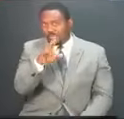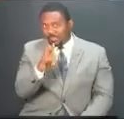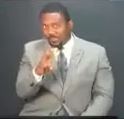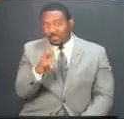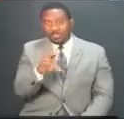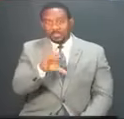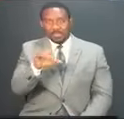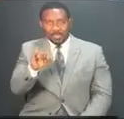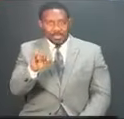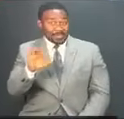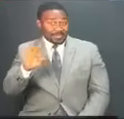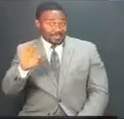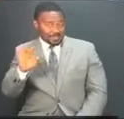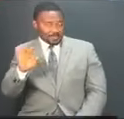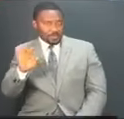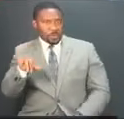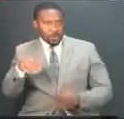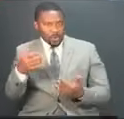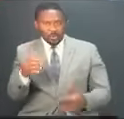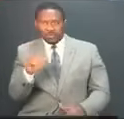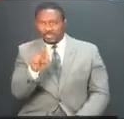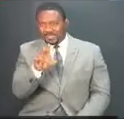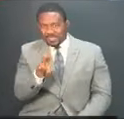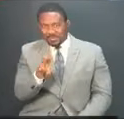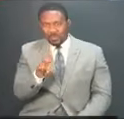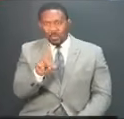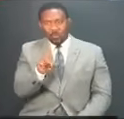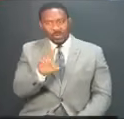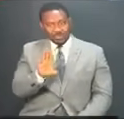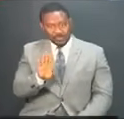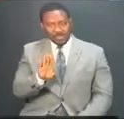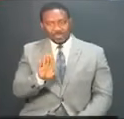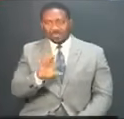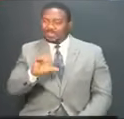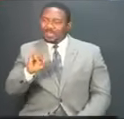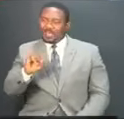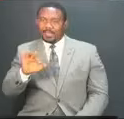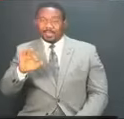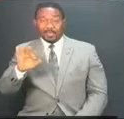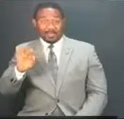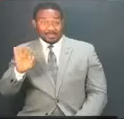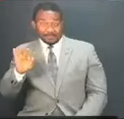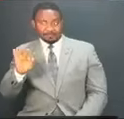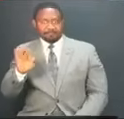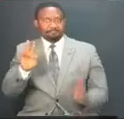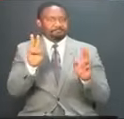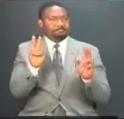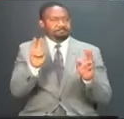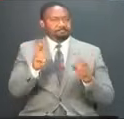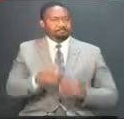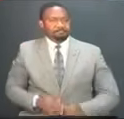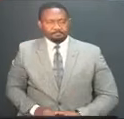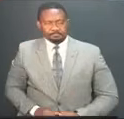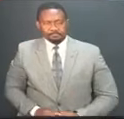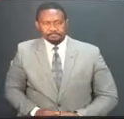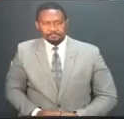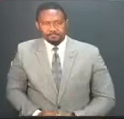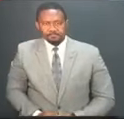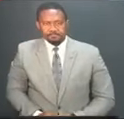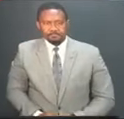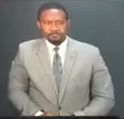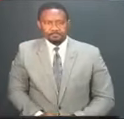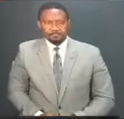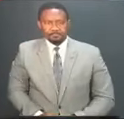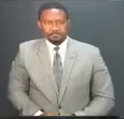Rule 27(1)(b) of CI 19. Unquote. In this instance,